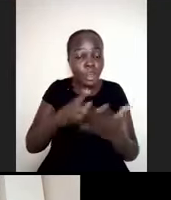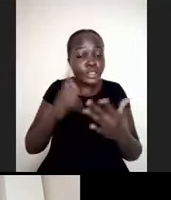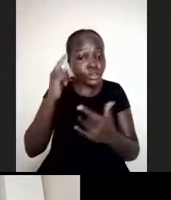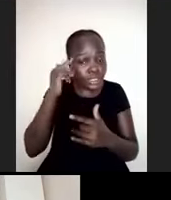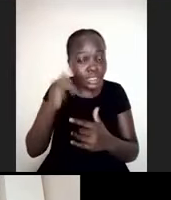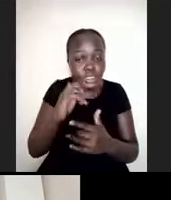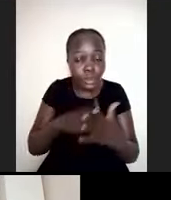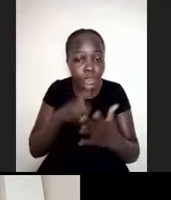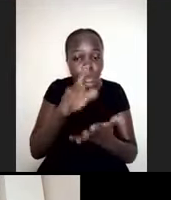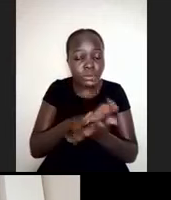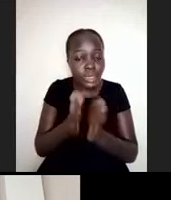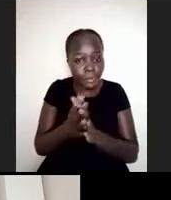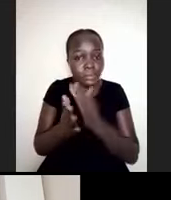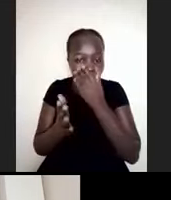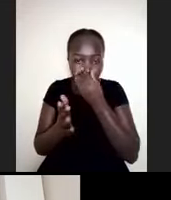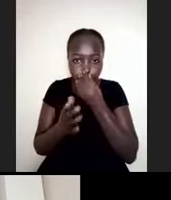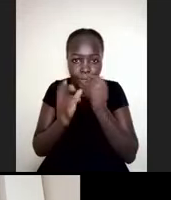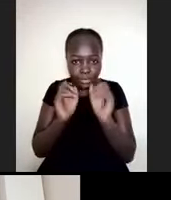Okay?